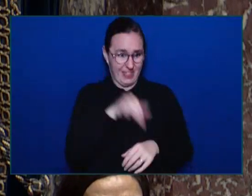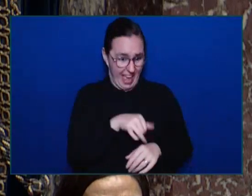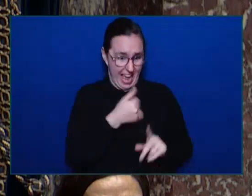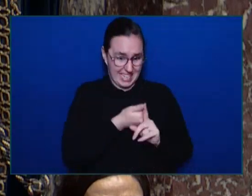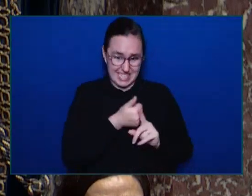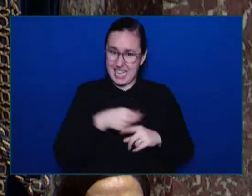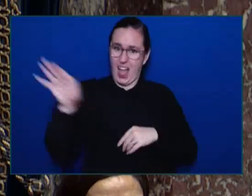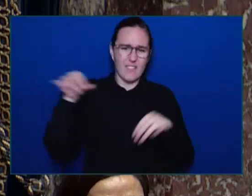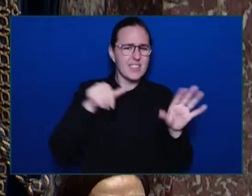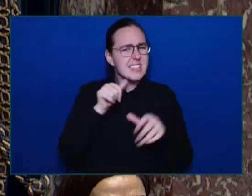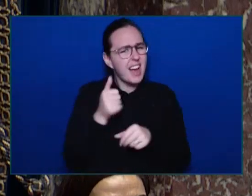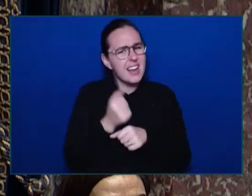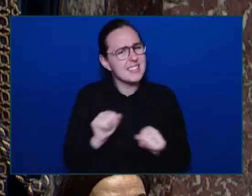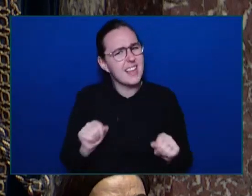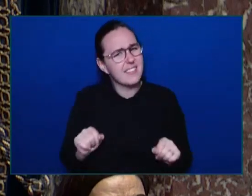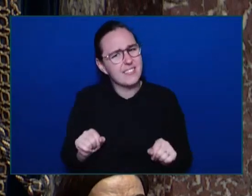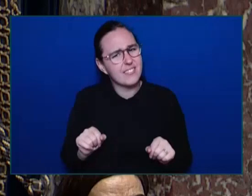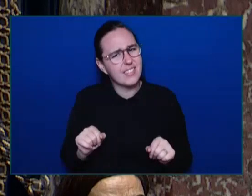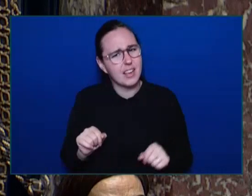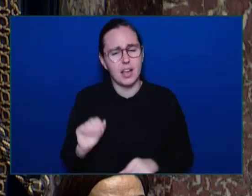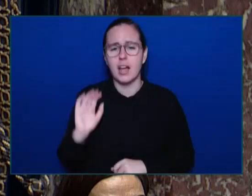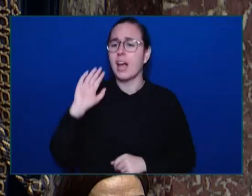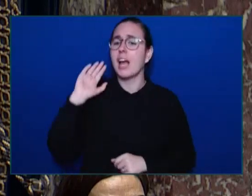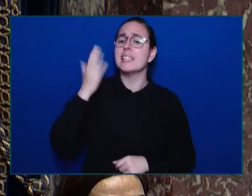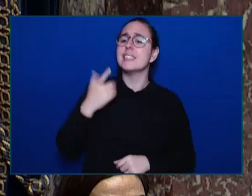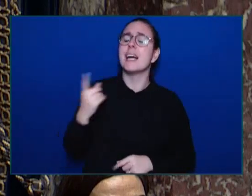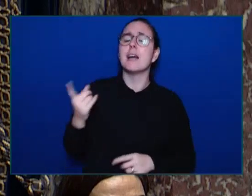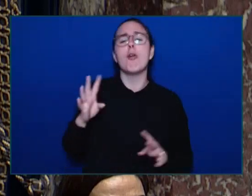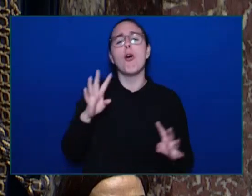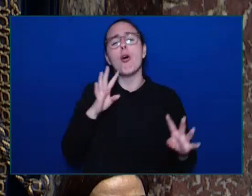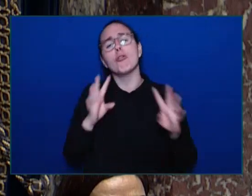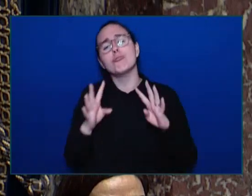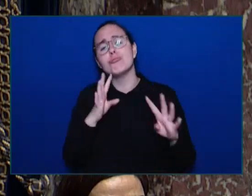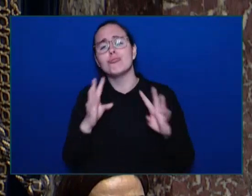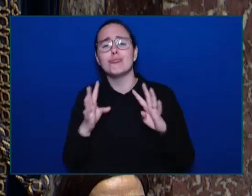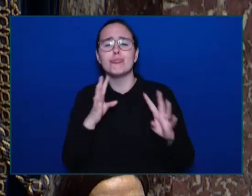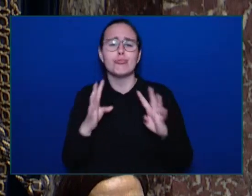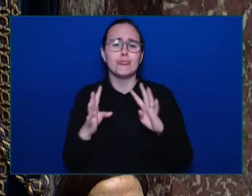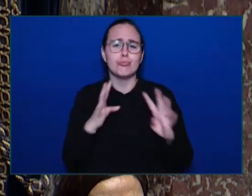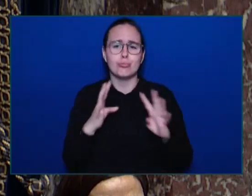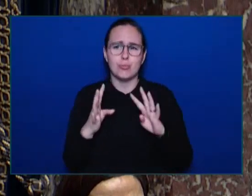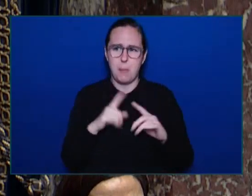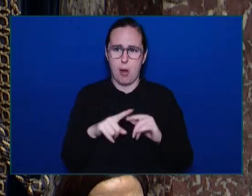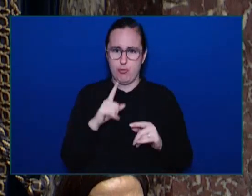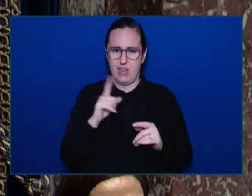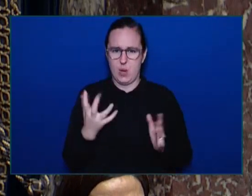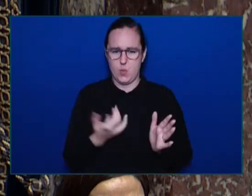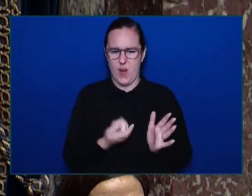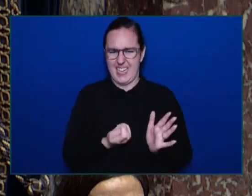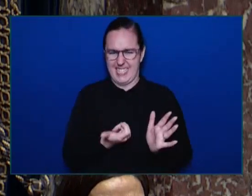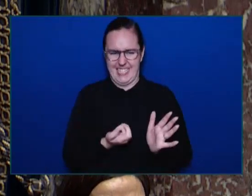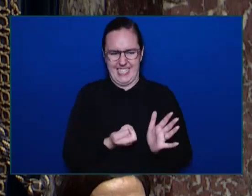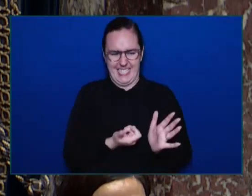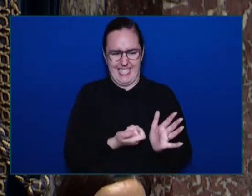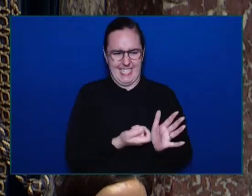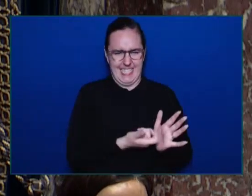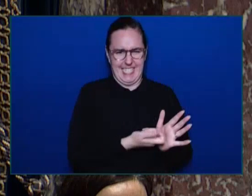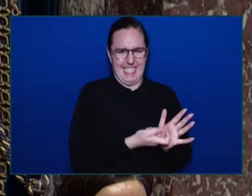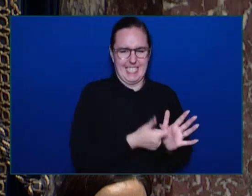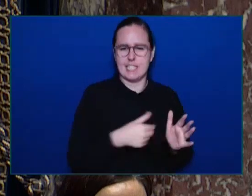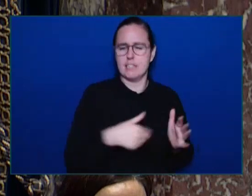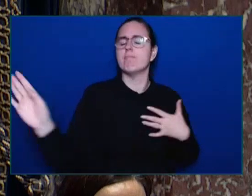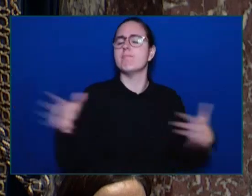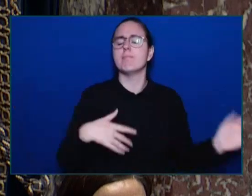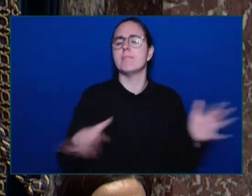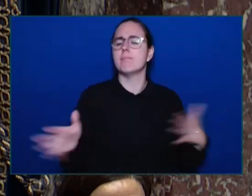To the Premier, can he confirm that there is dignified housing, like he promised, available today, not